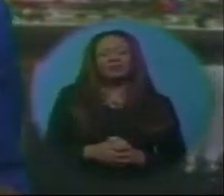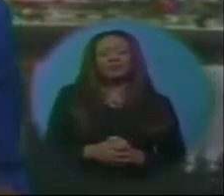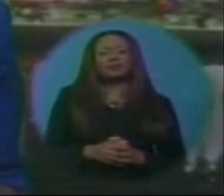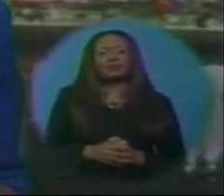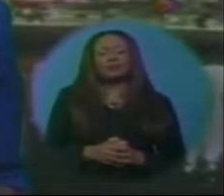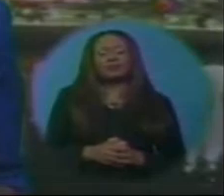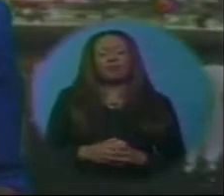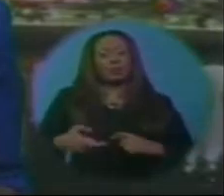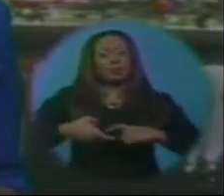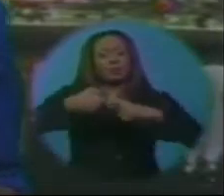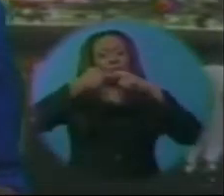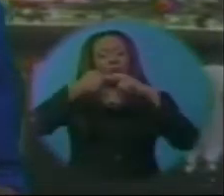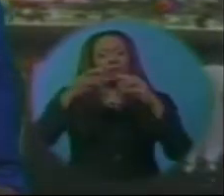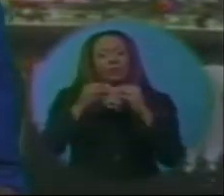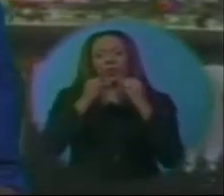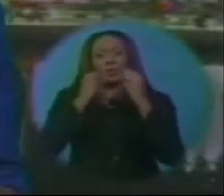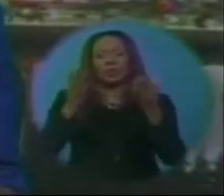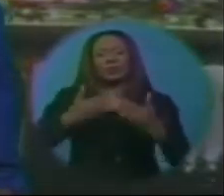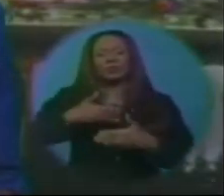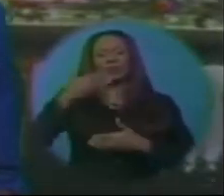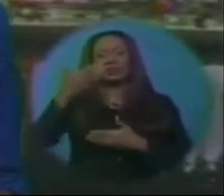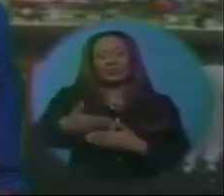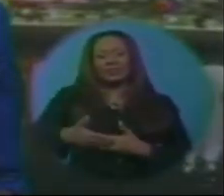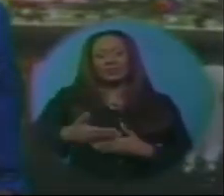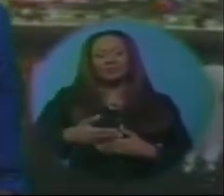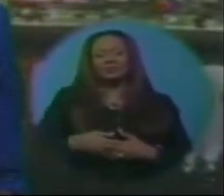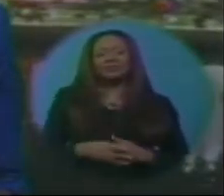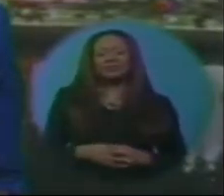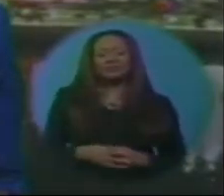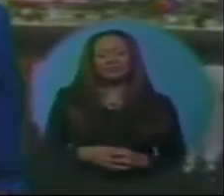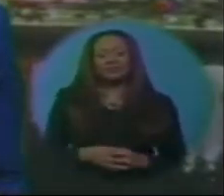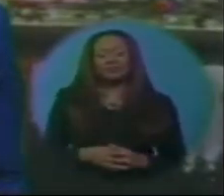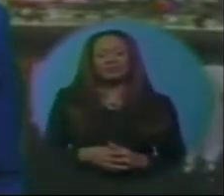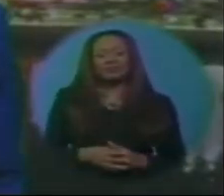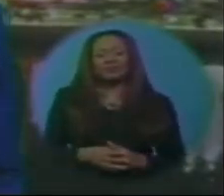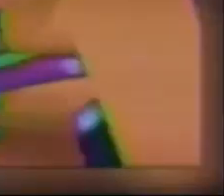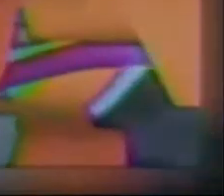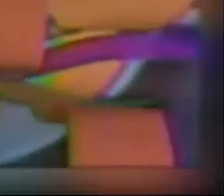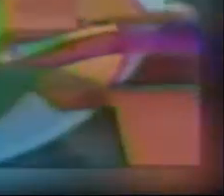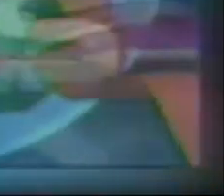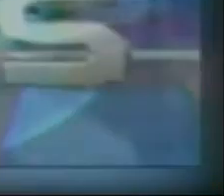And we'll be right back after this break with more news. Stay tuned.